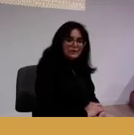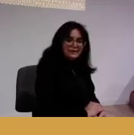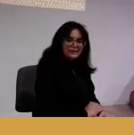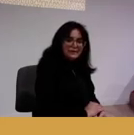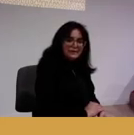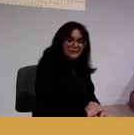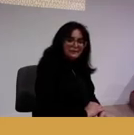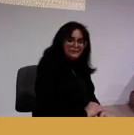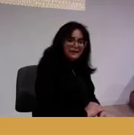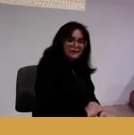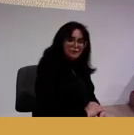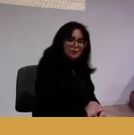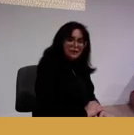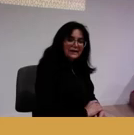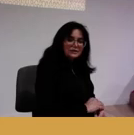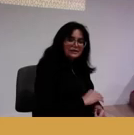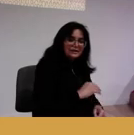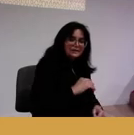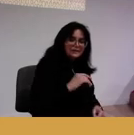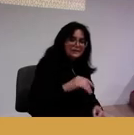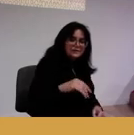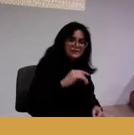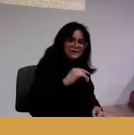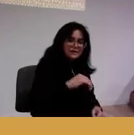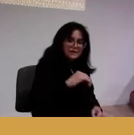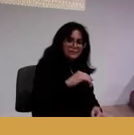a big fella now. And if you look actually under